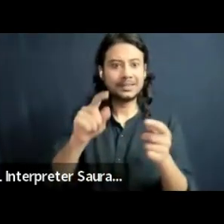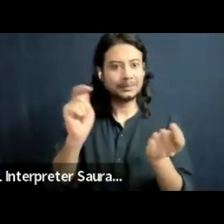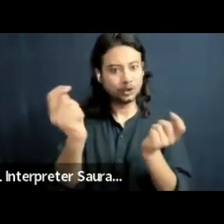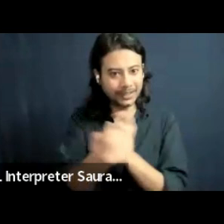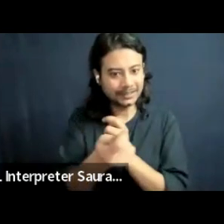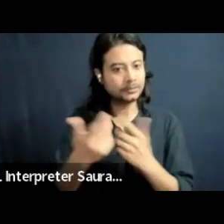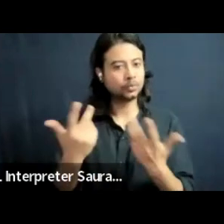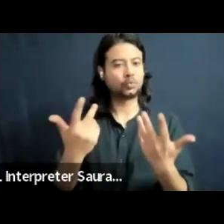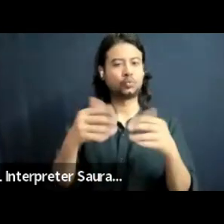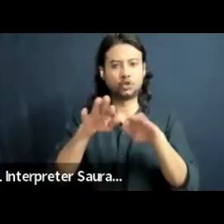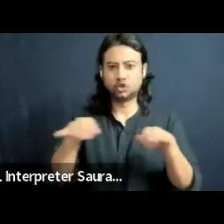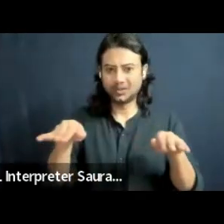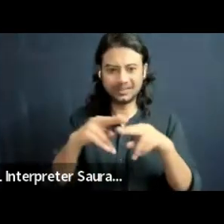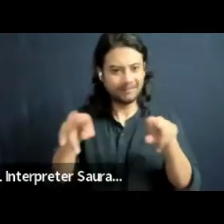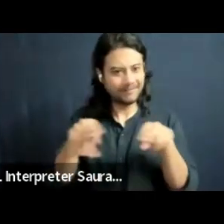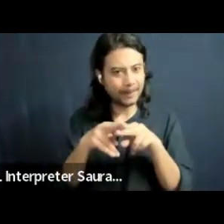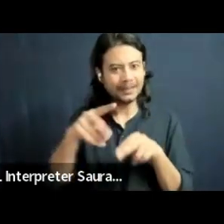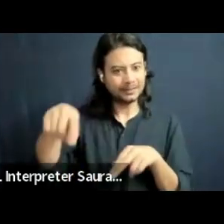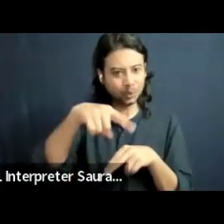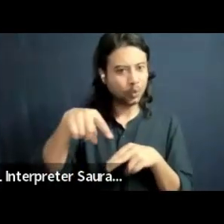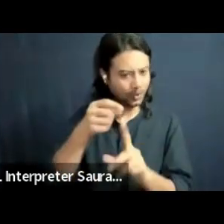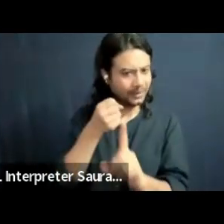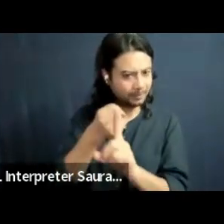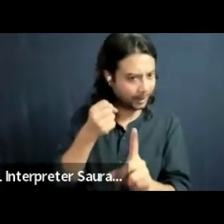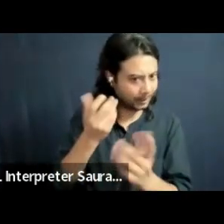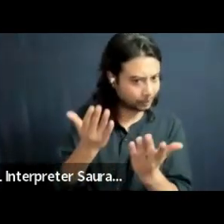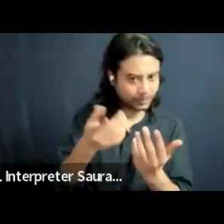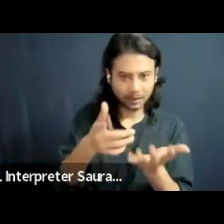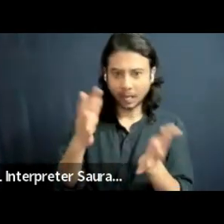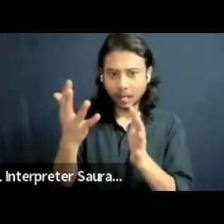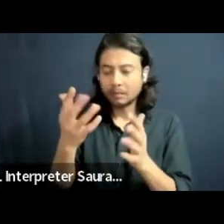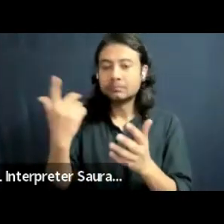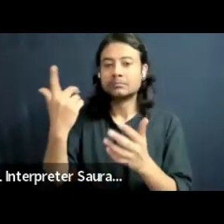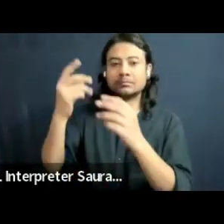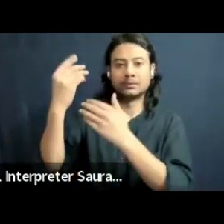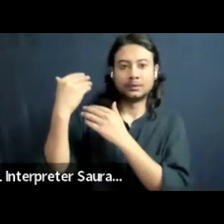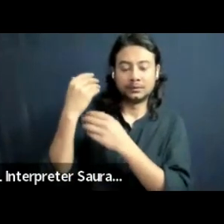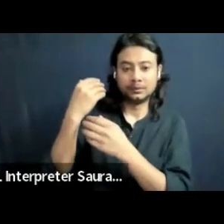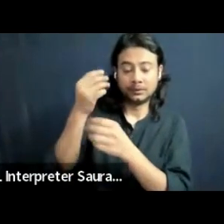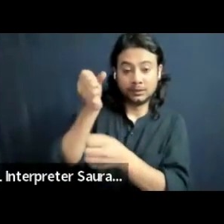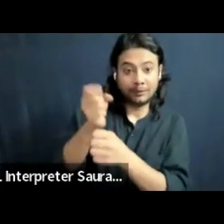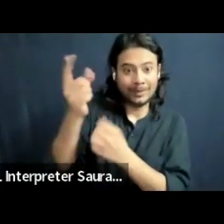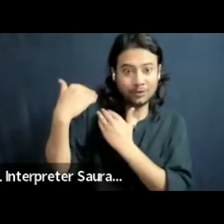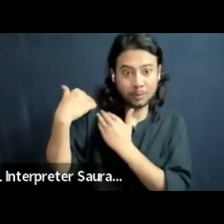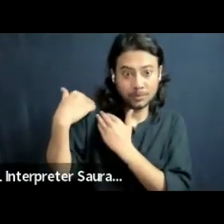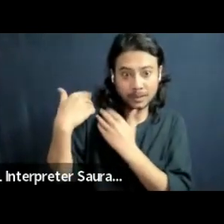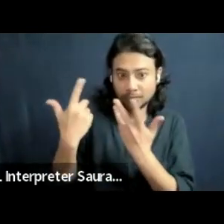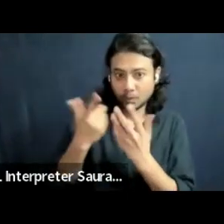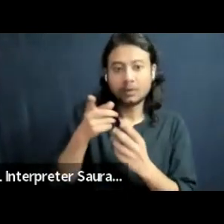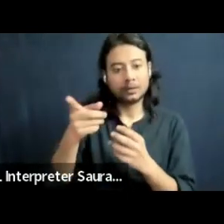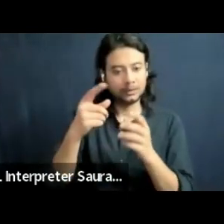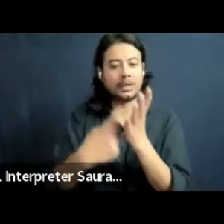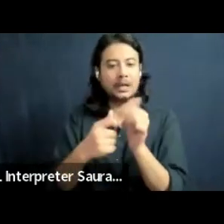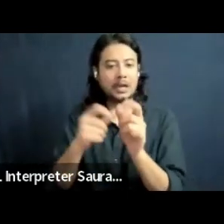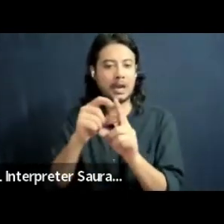policies around it. So Radhika ji will be doing this session for us. Then we'll be moving towards an inclusion